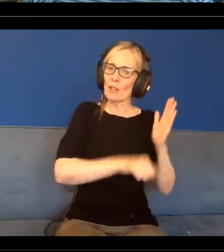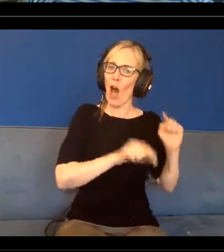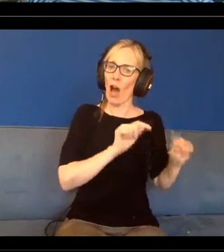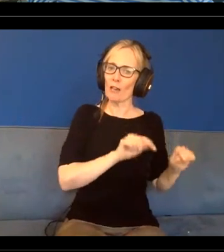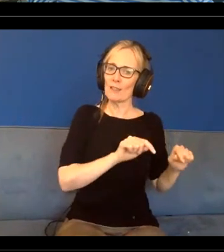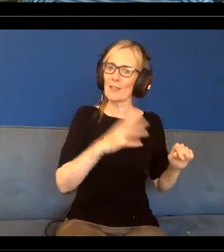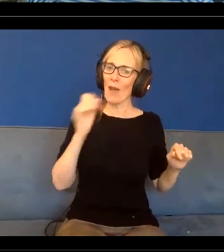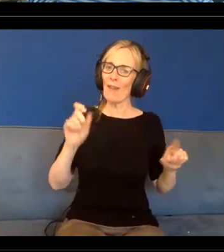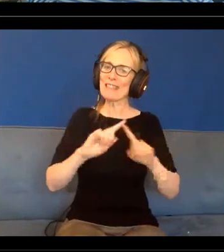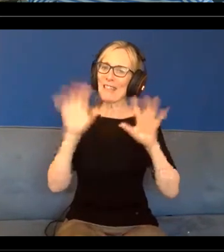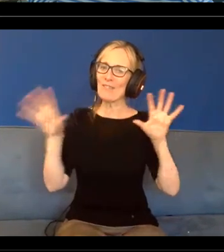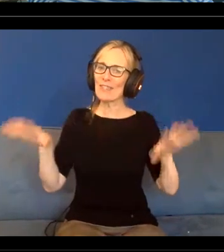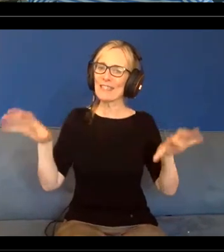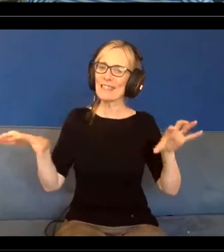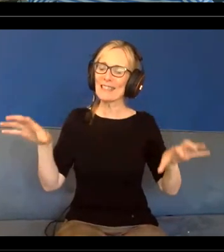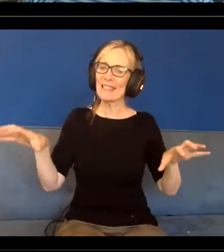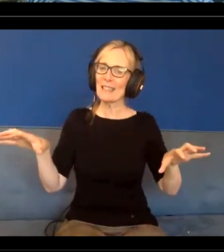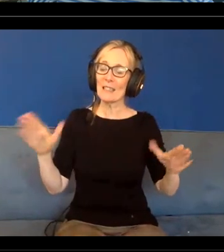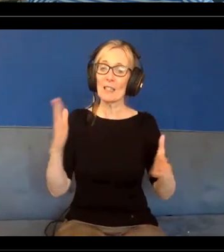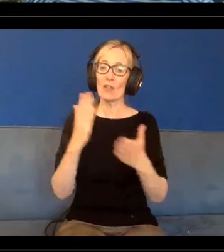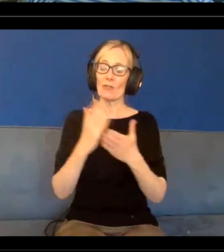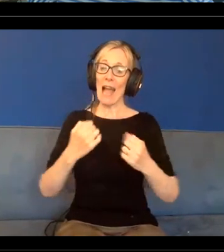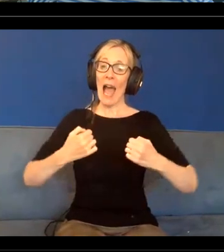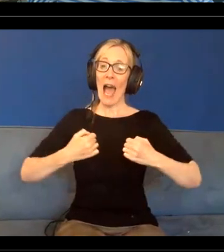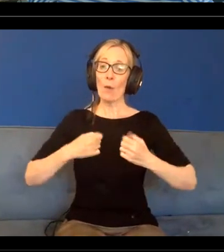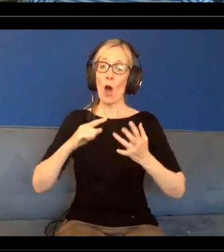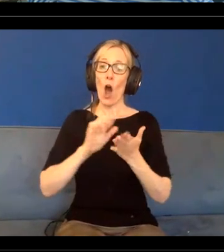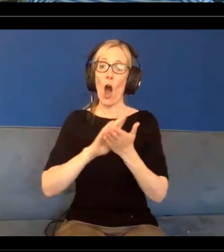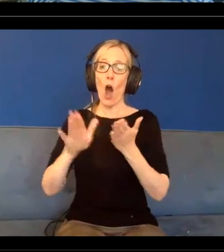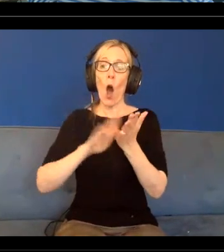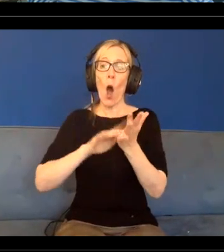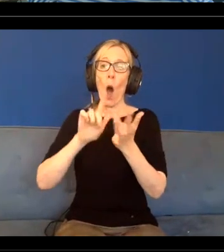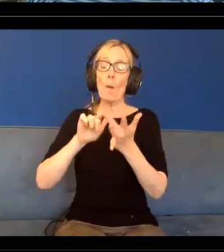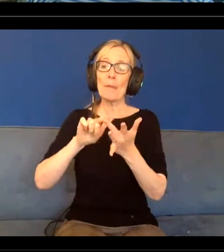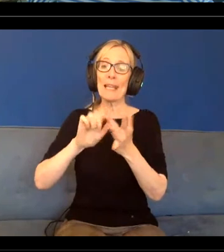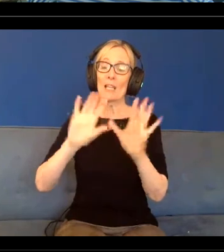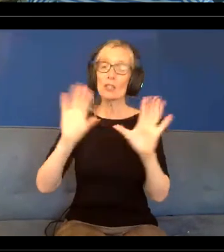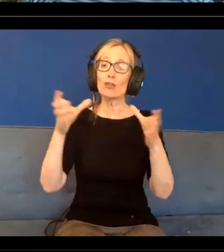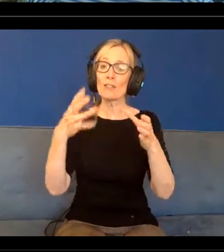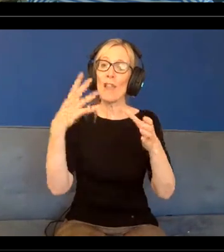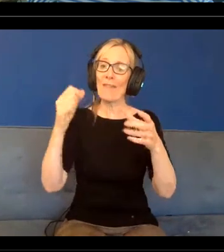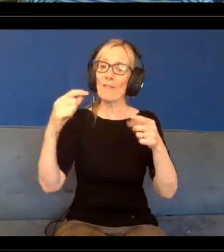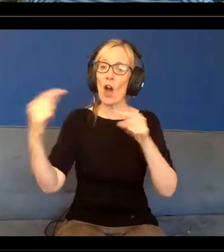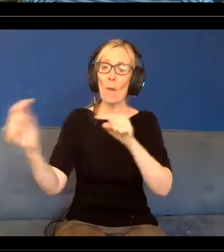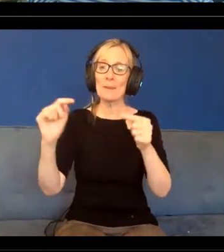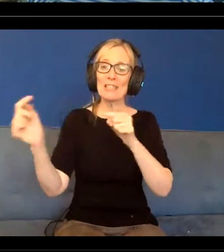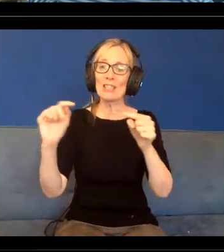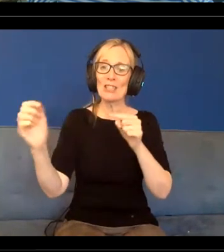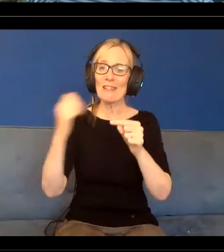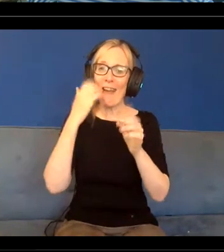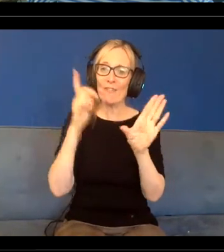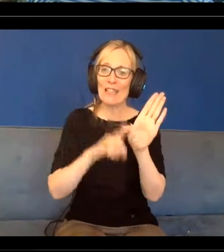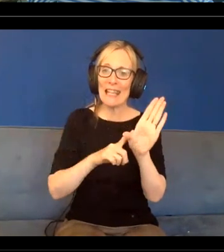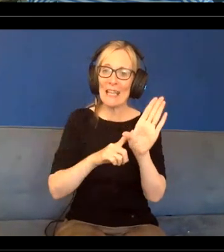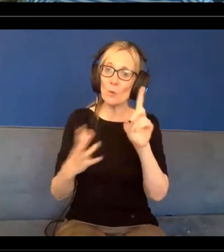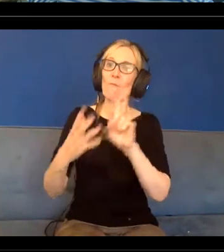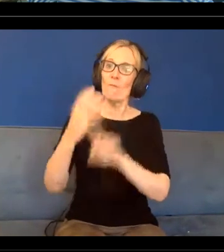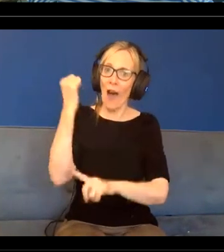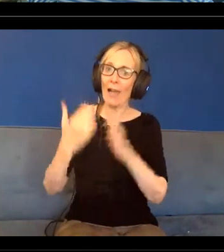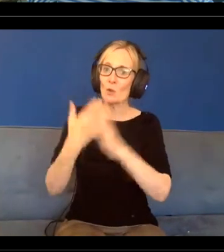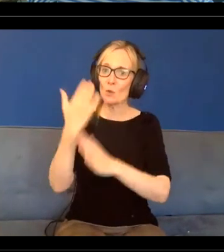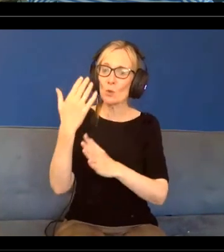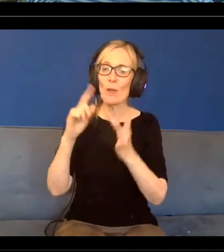The OHMI Trust, we have a competition each year to find instruments, and many of those solutions have come from an individual